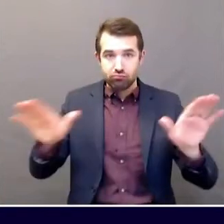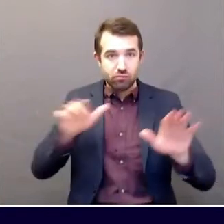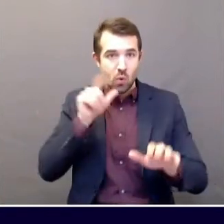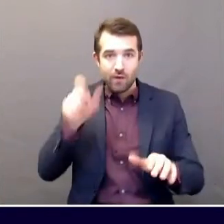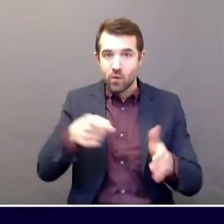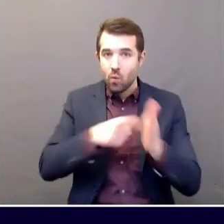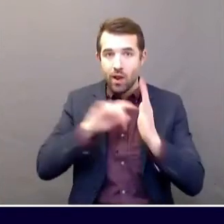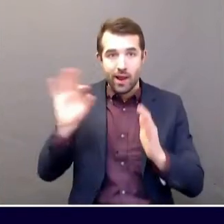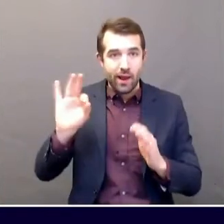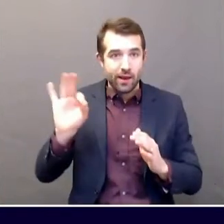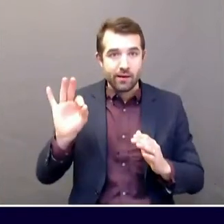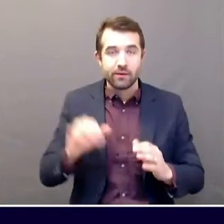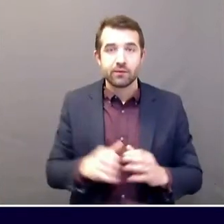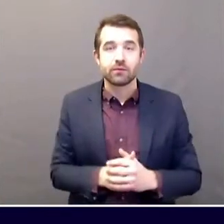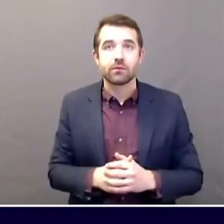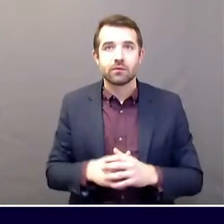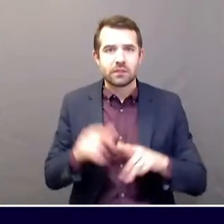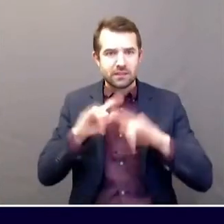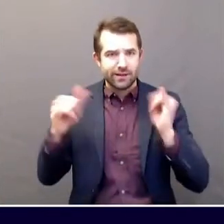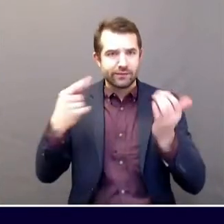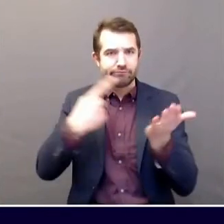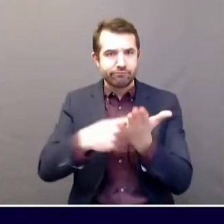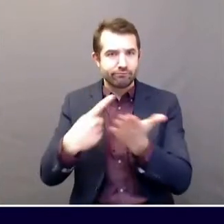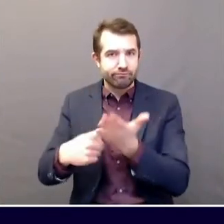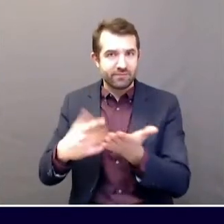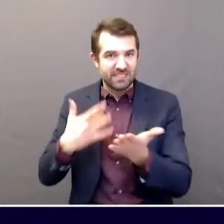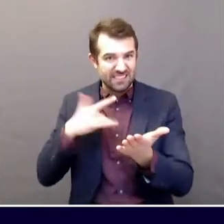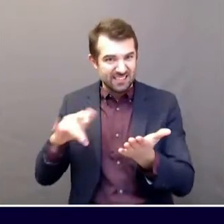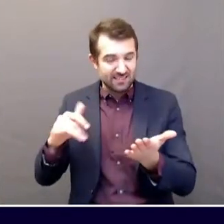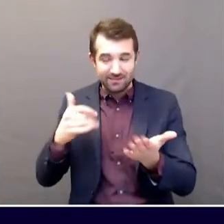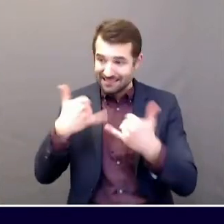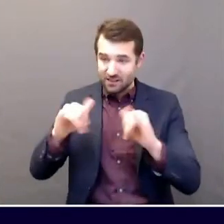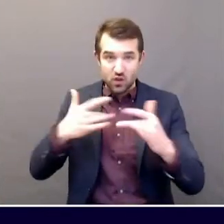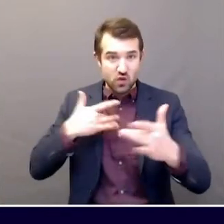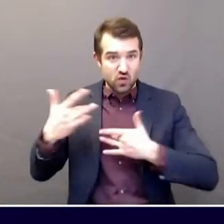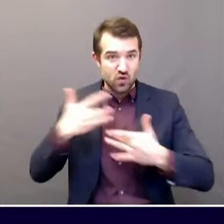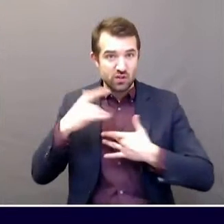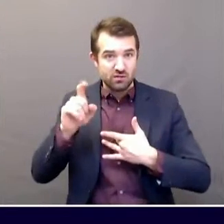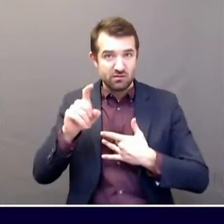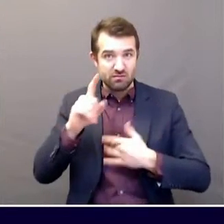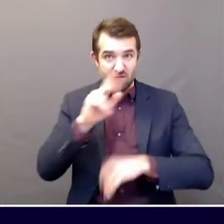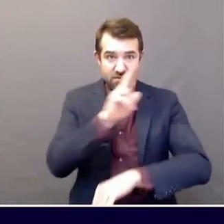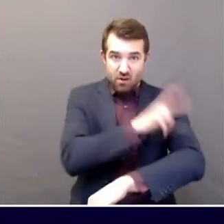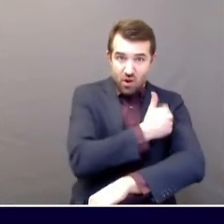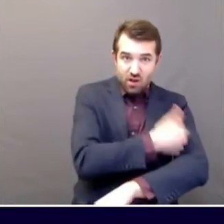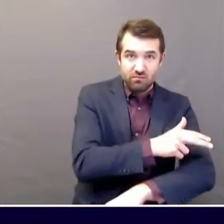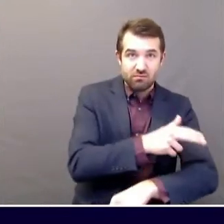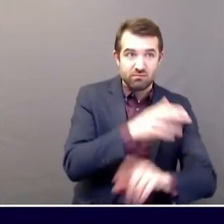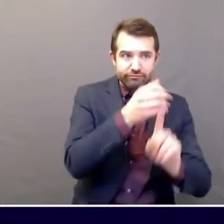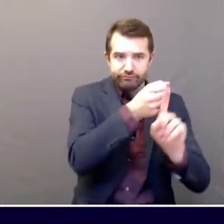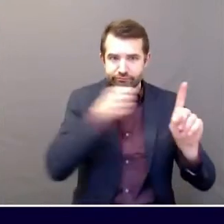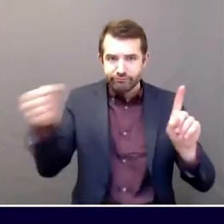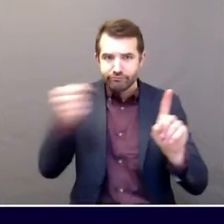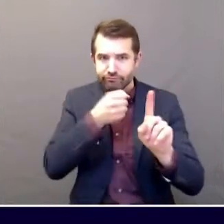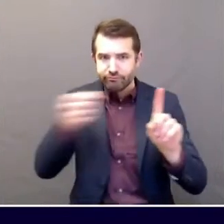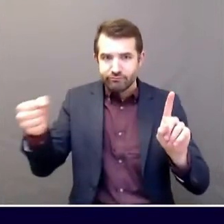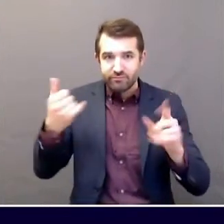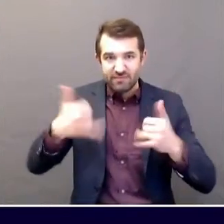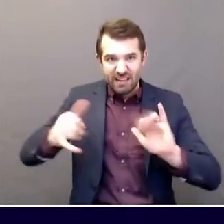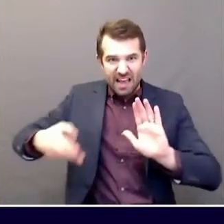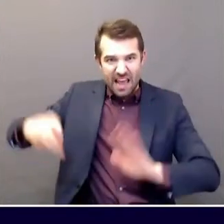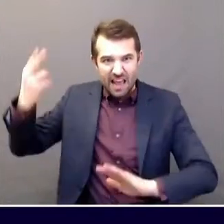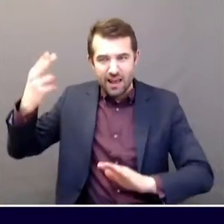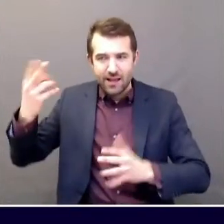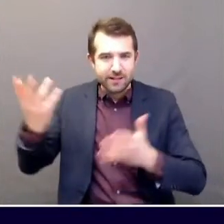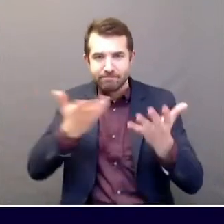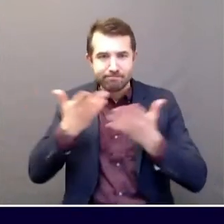fragile is this? If we see a spike, for example, in these variants, or as many health officials fear that